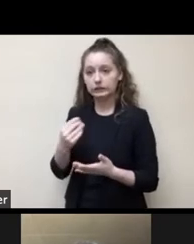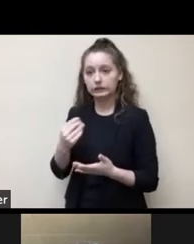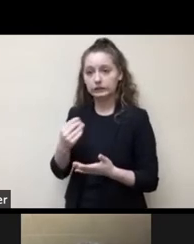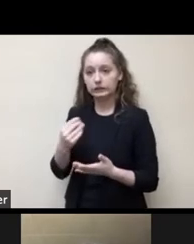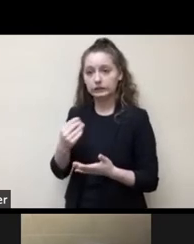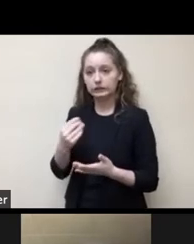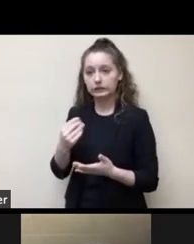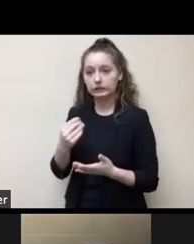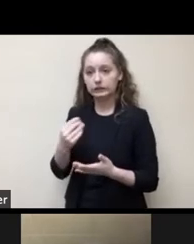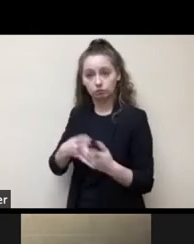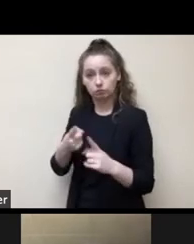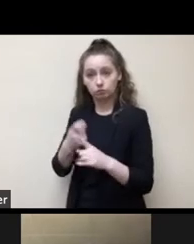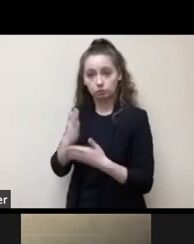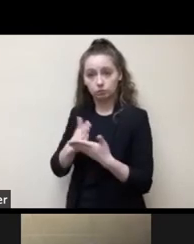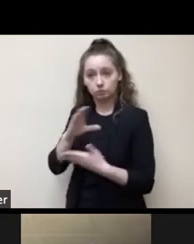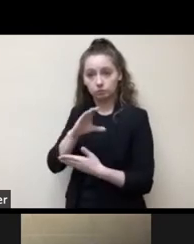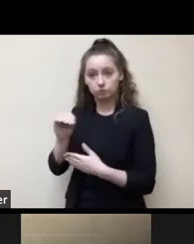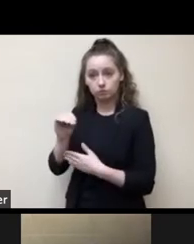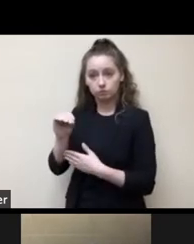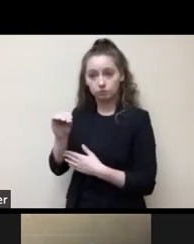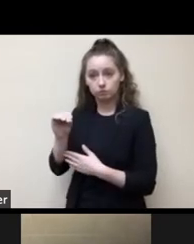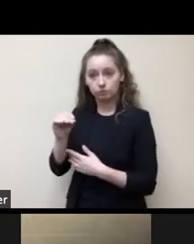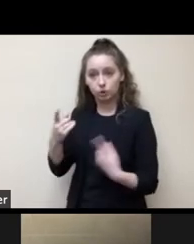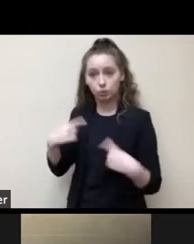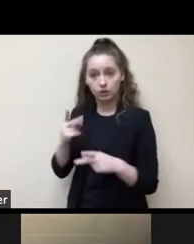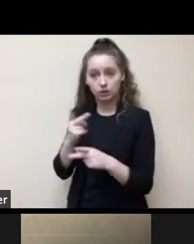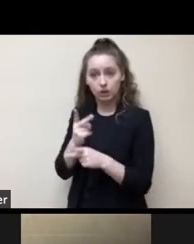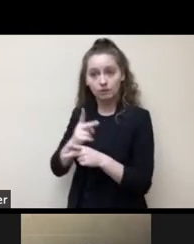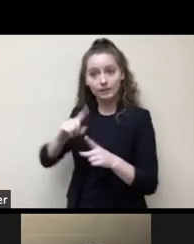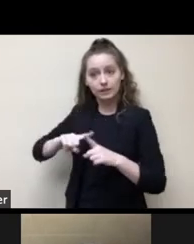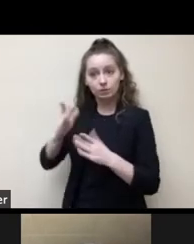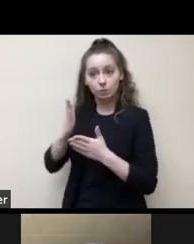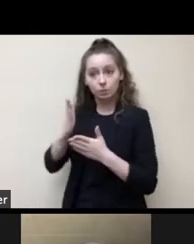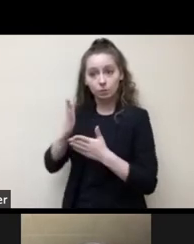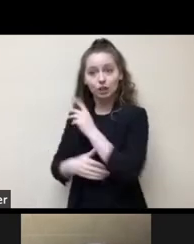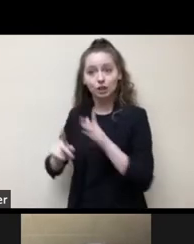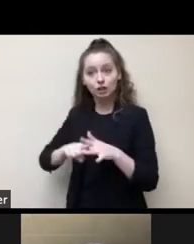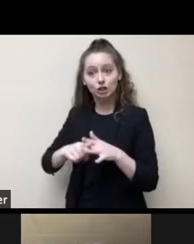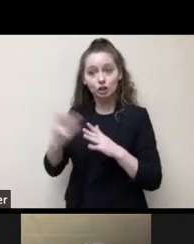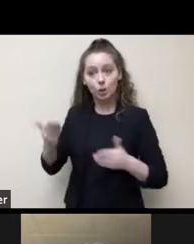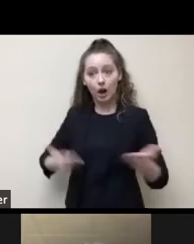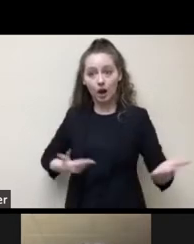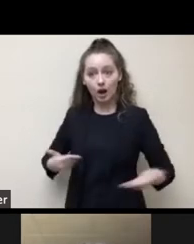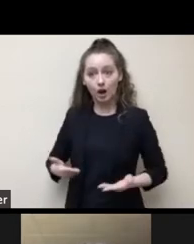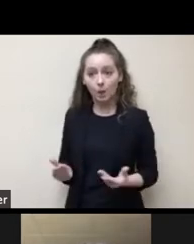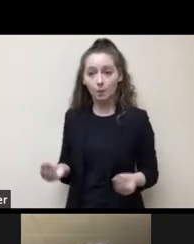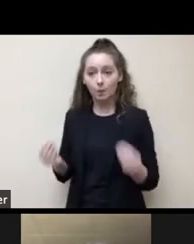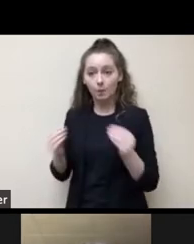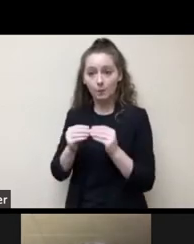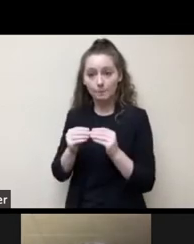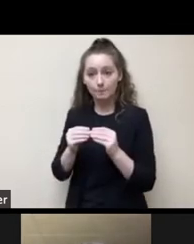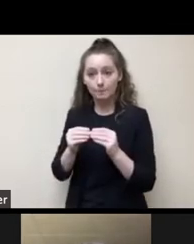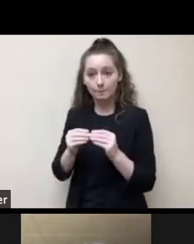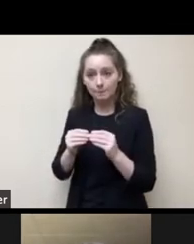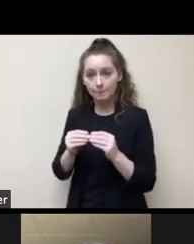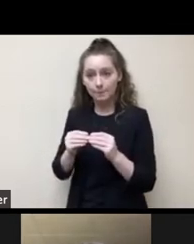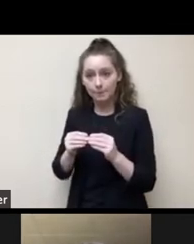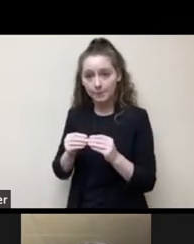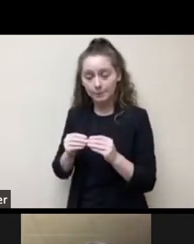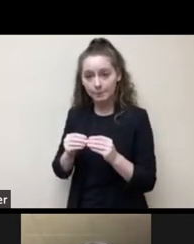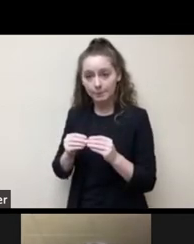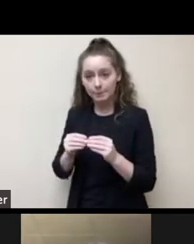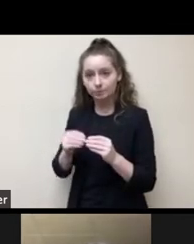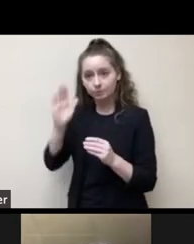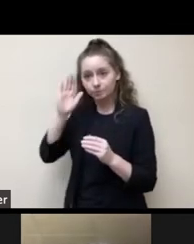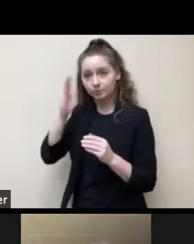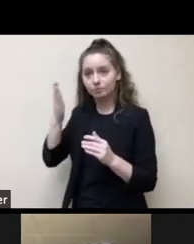we take care of in different parts of the country, they're starting to hire more. Their activity seems to be increasing. You know, obviously it depends on the region,